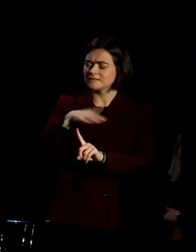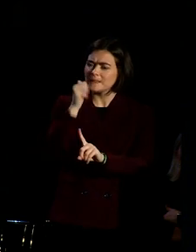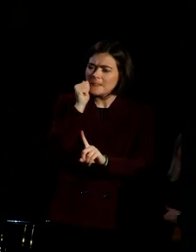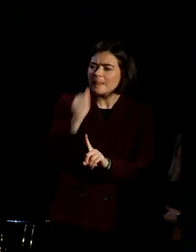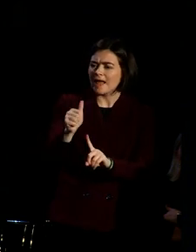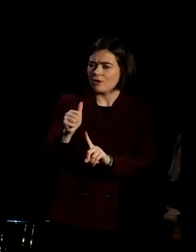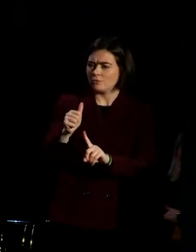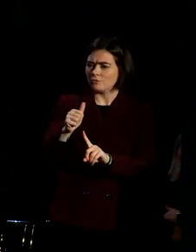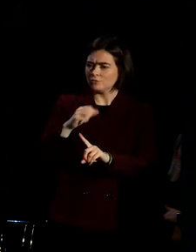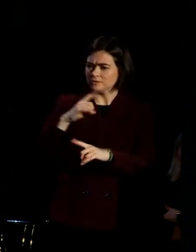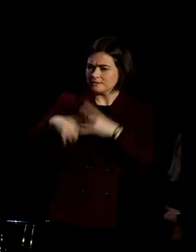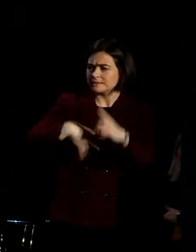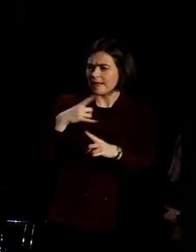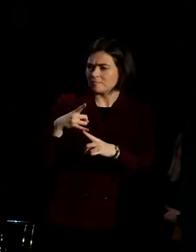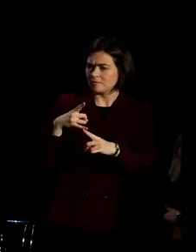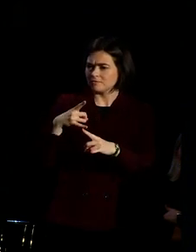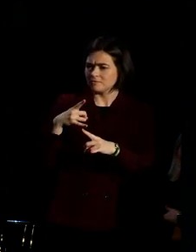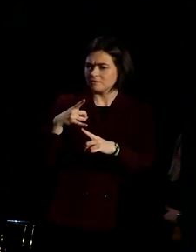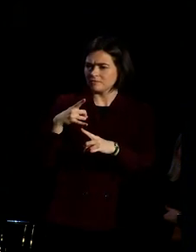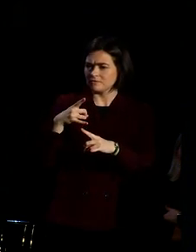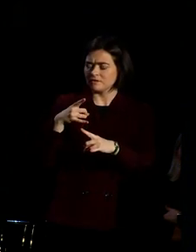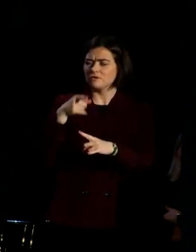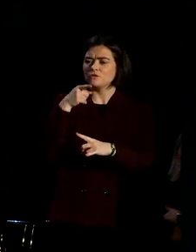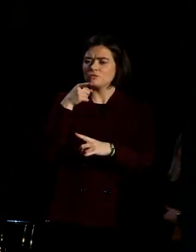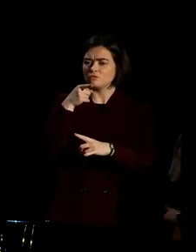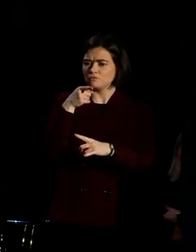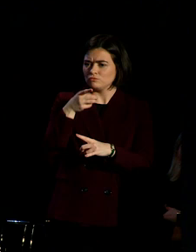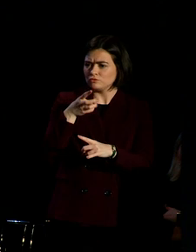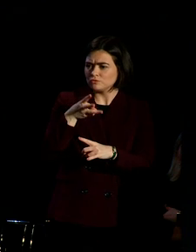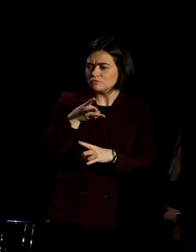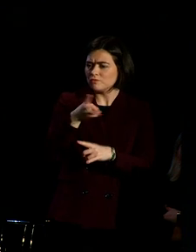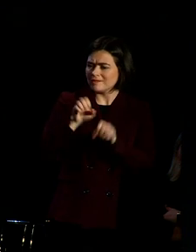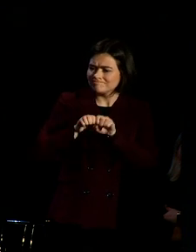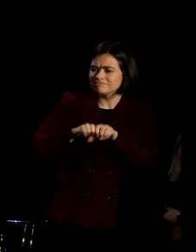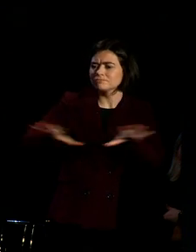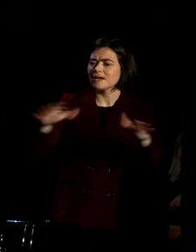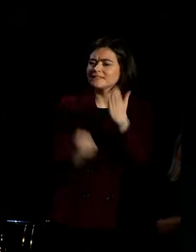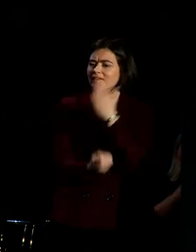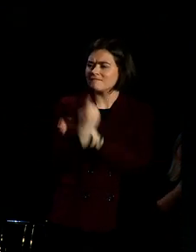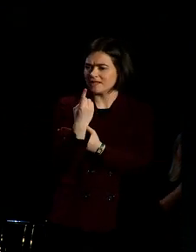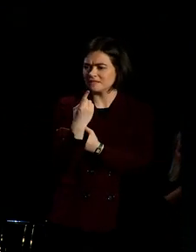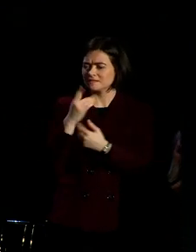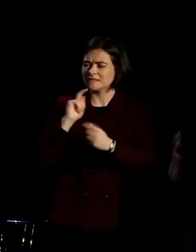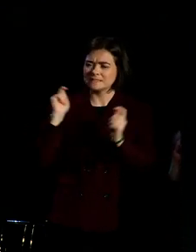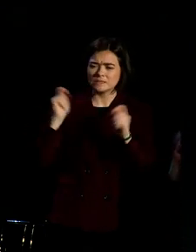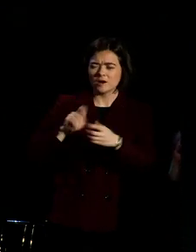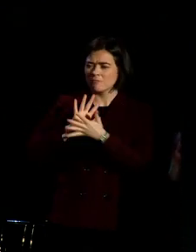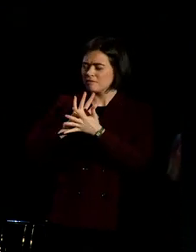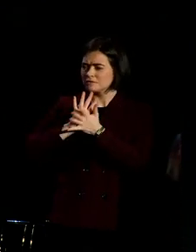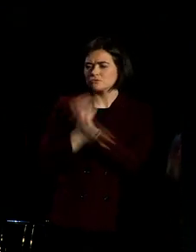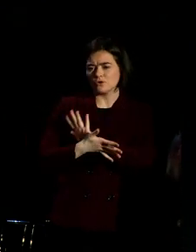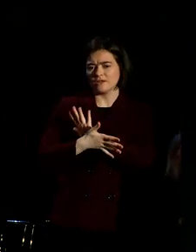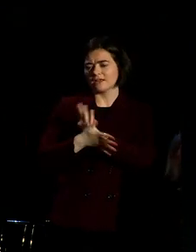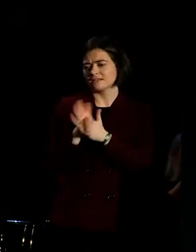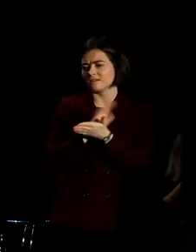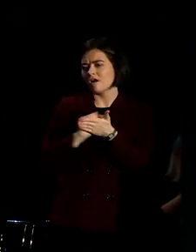allowed to be unleashed which will unleash events as catastrophic as